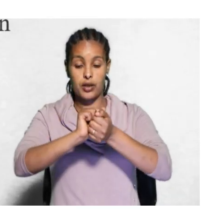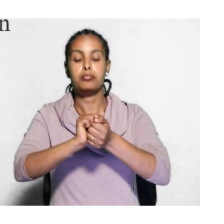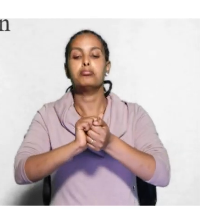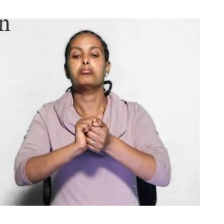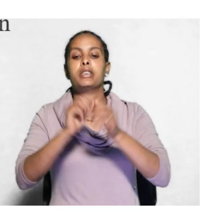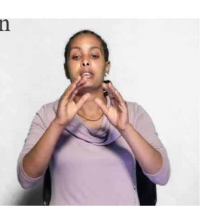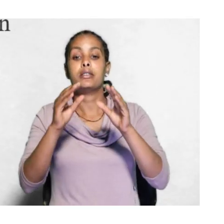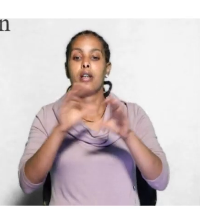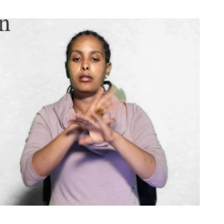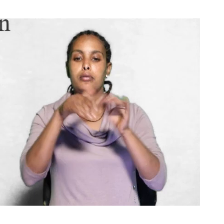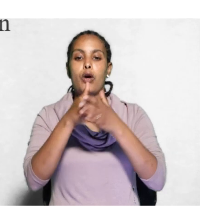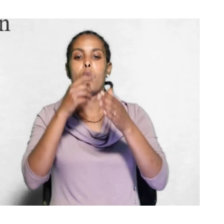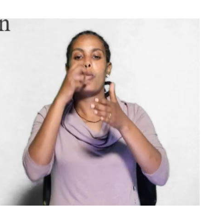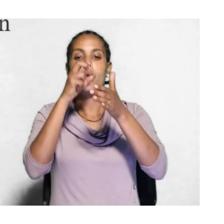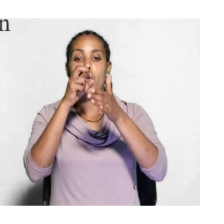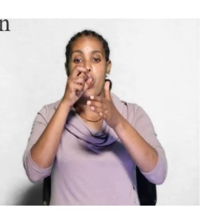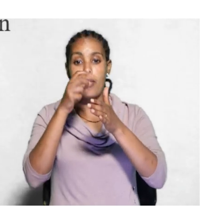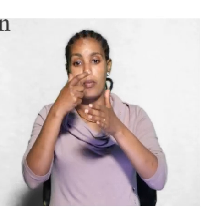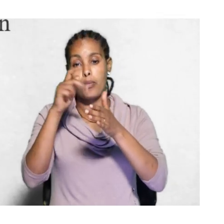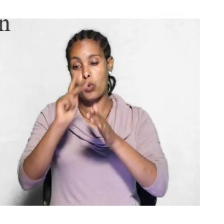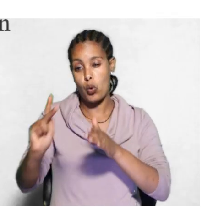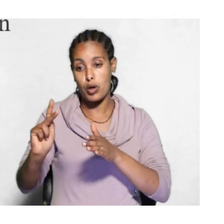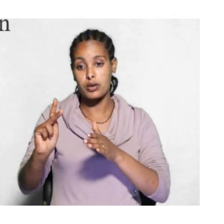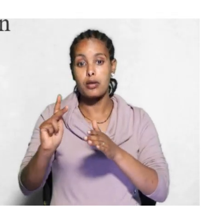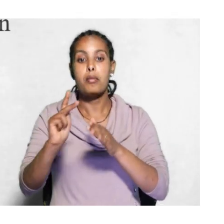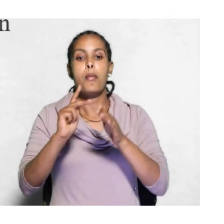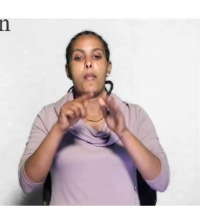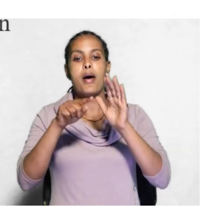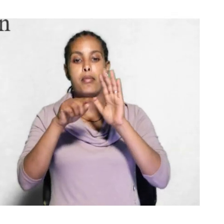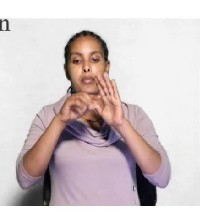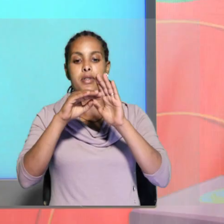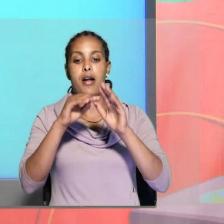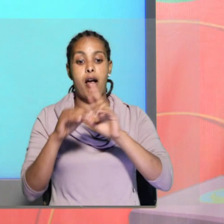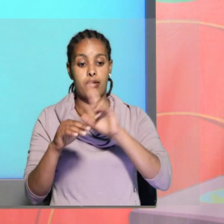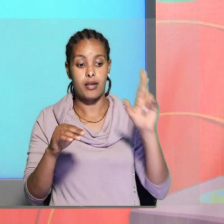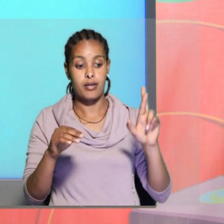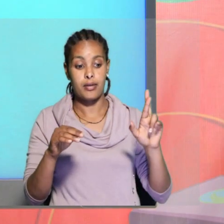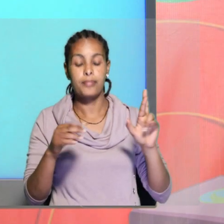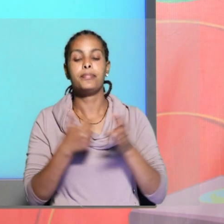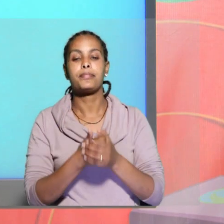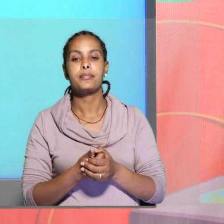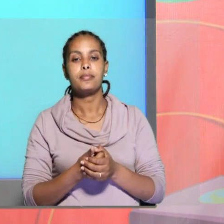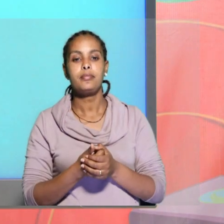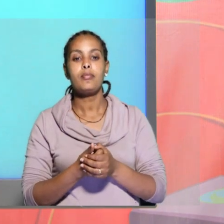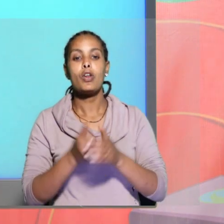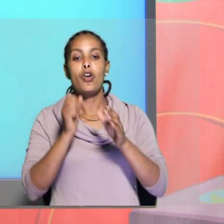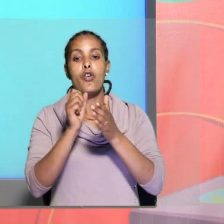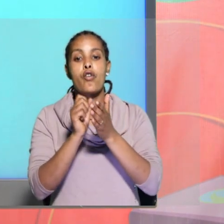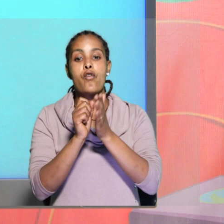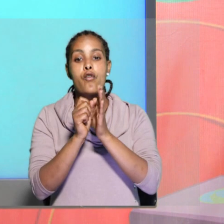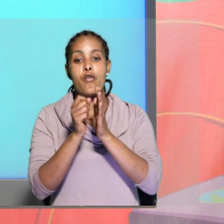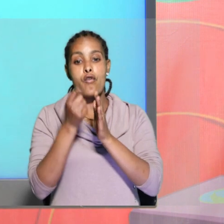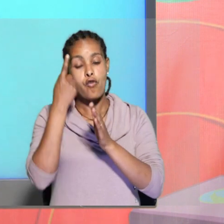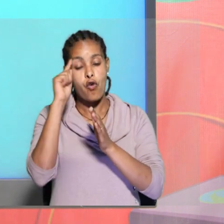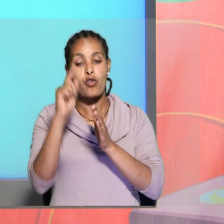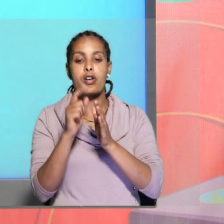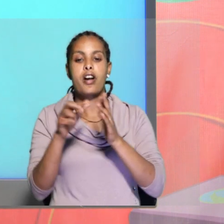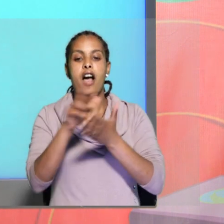entropies of the products minus the sum of the entropies of the reactants. For reactions of the